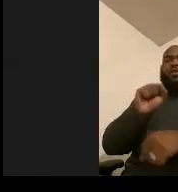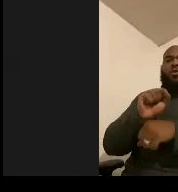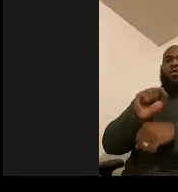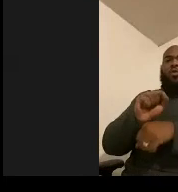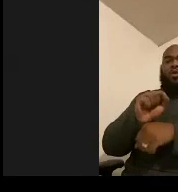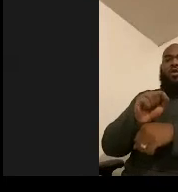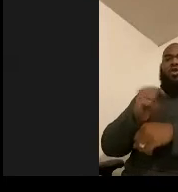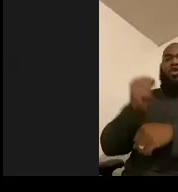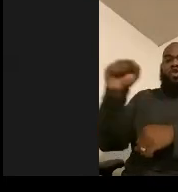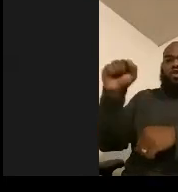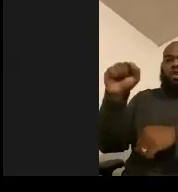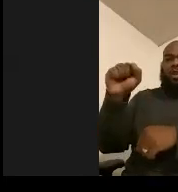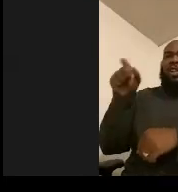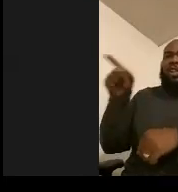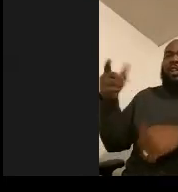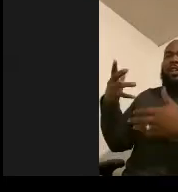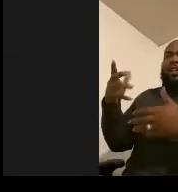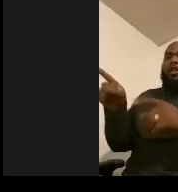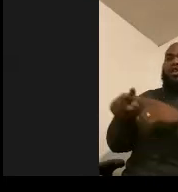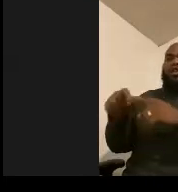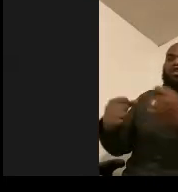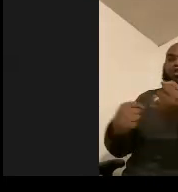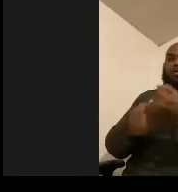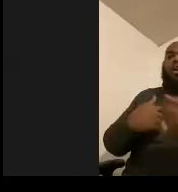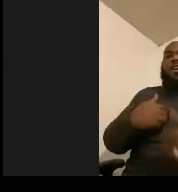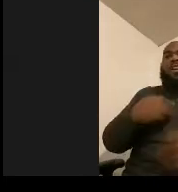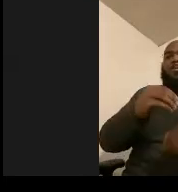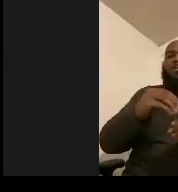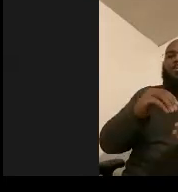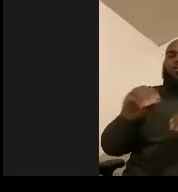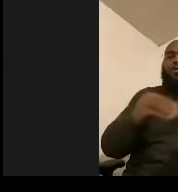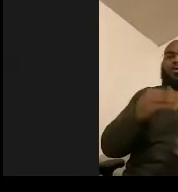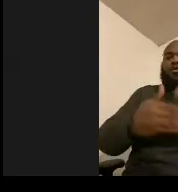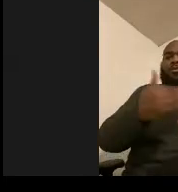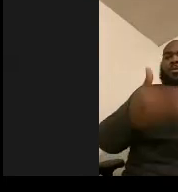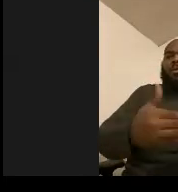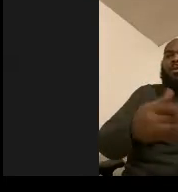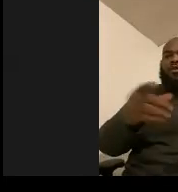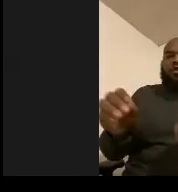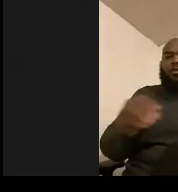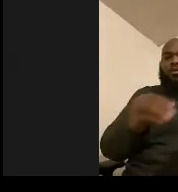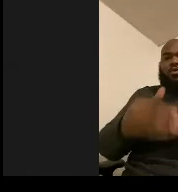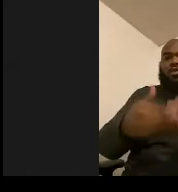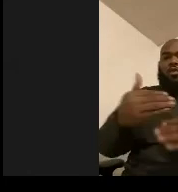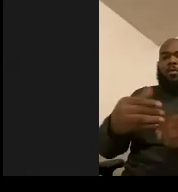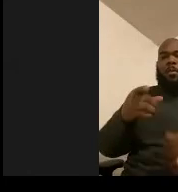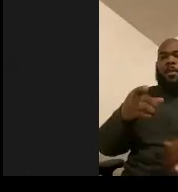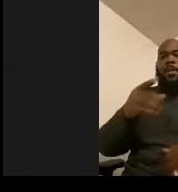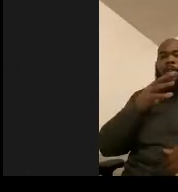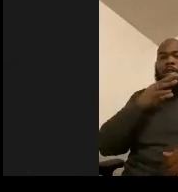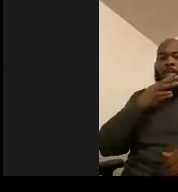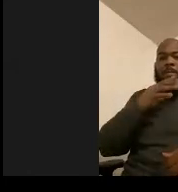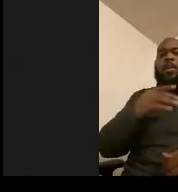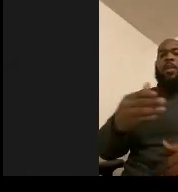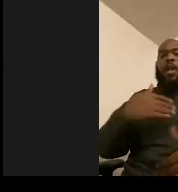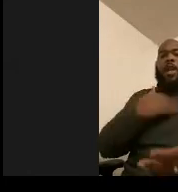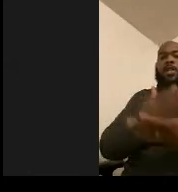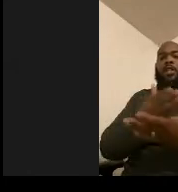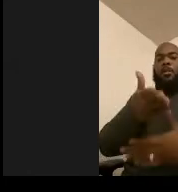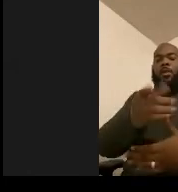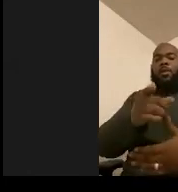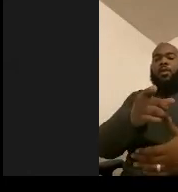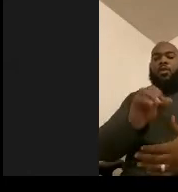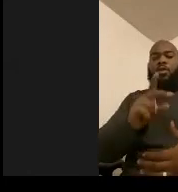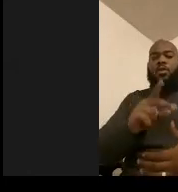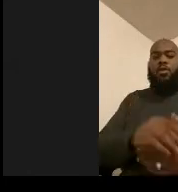supporting. If you can just, I'll probably move quickly, if you can move to the next slide. So the speeches to the, there we go, I'll just stop there.